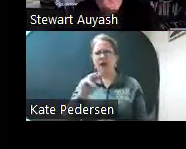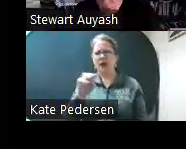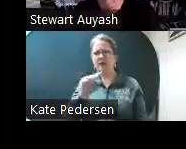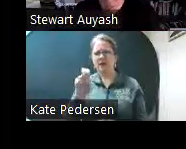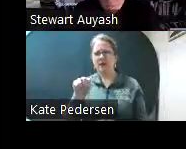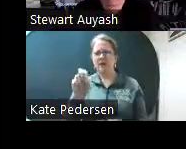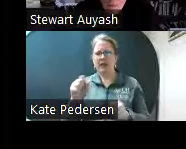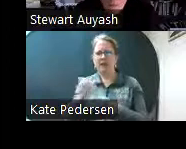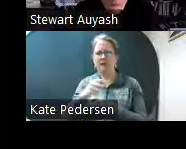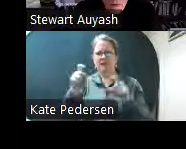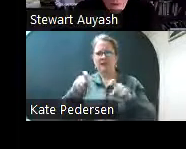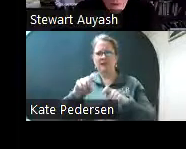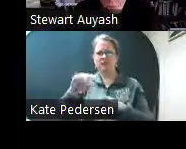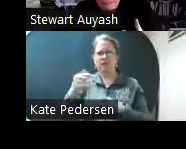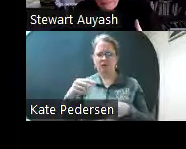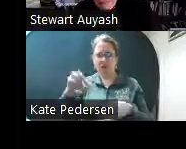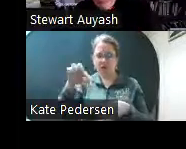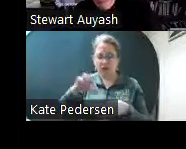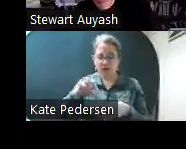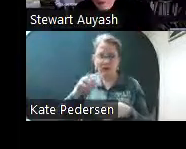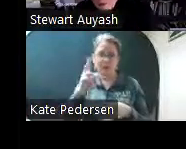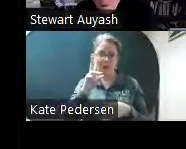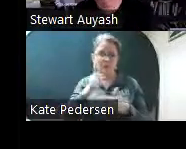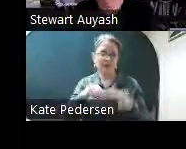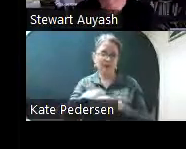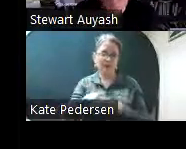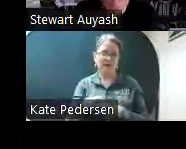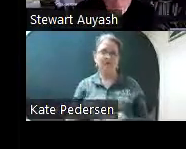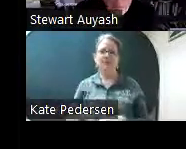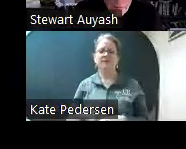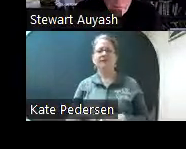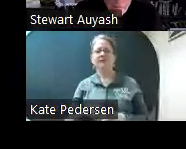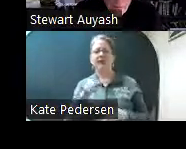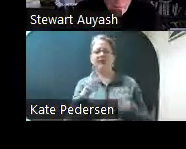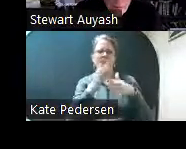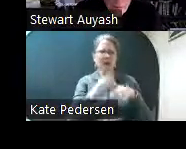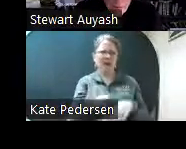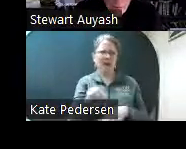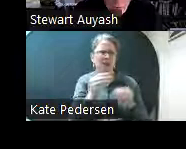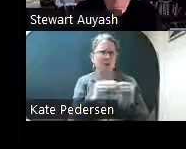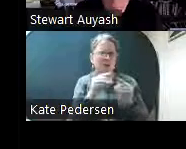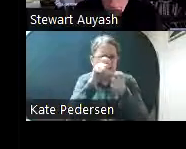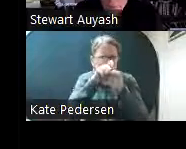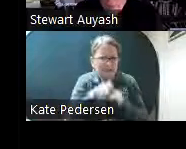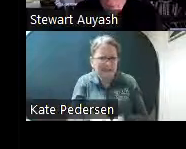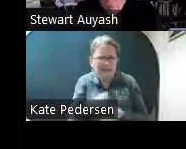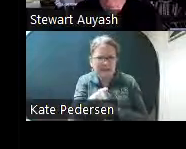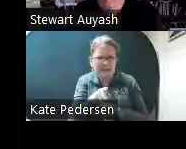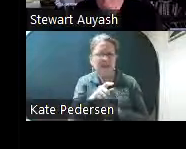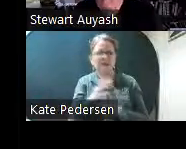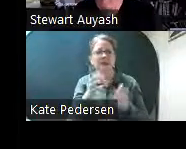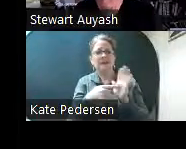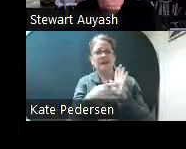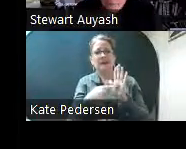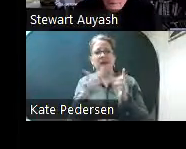their drugs. Now, this breaks down the drugs a little bit more carefully, but I want to point out that the